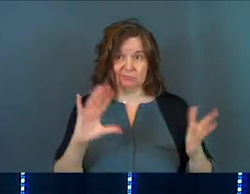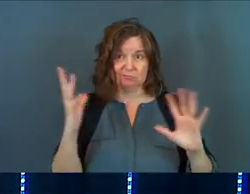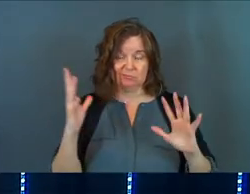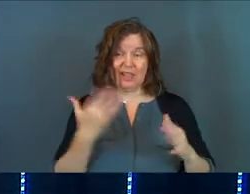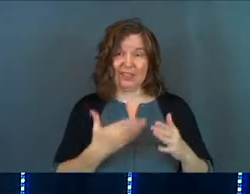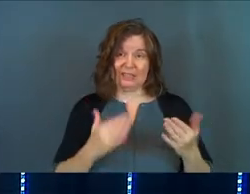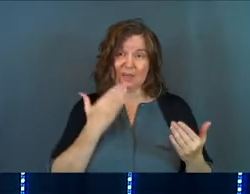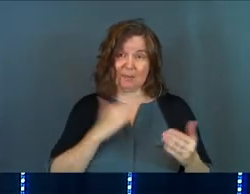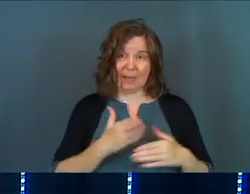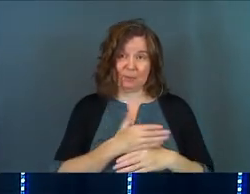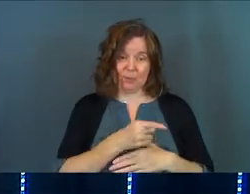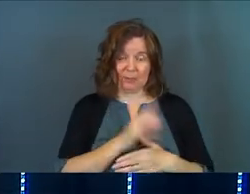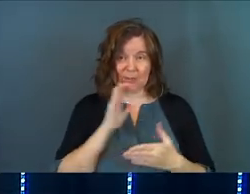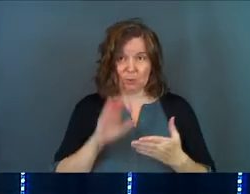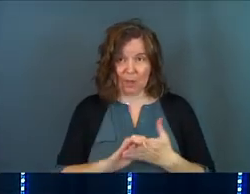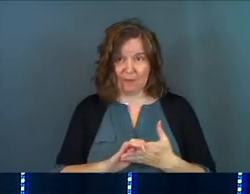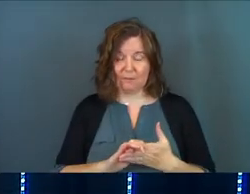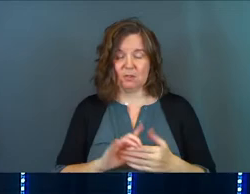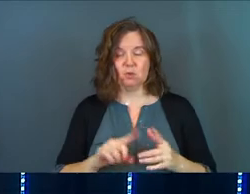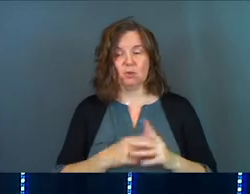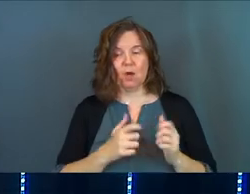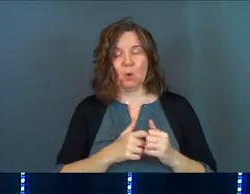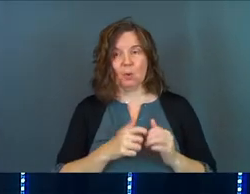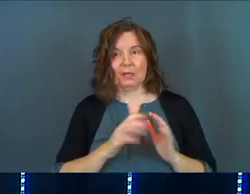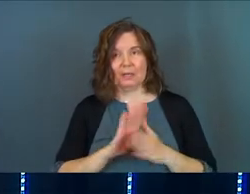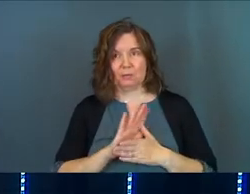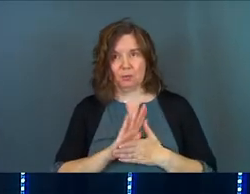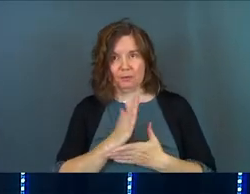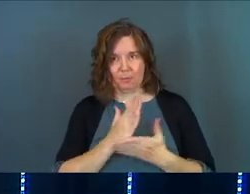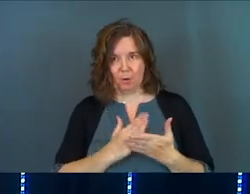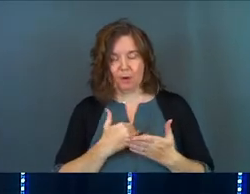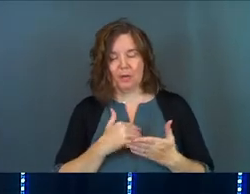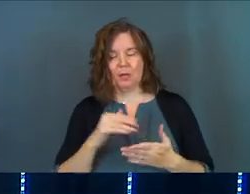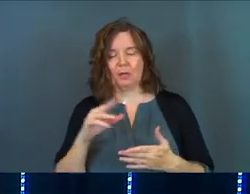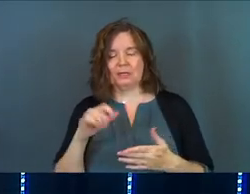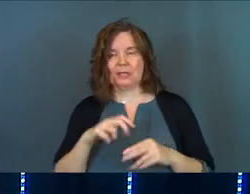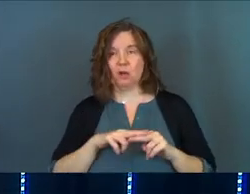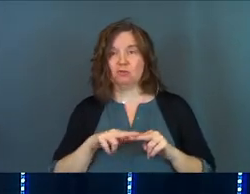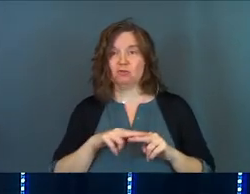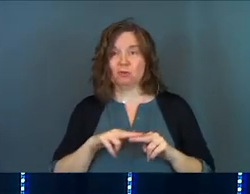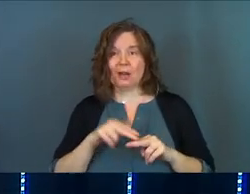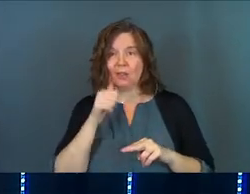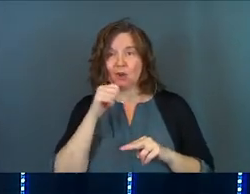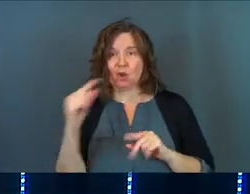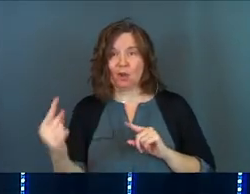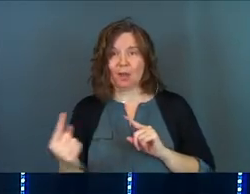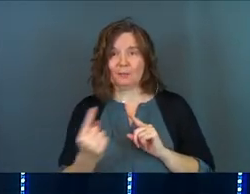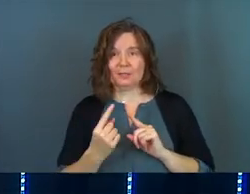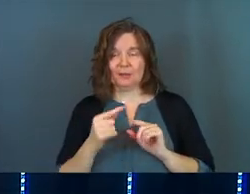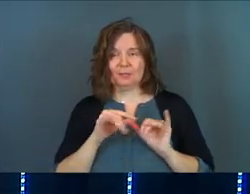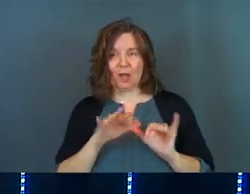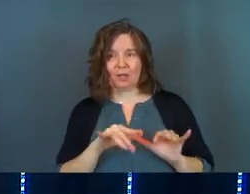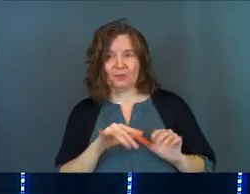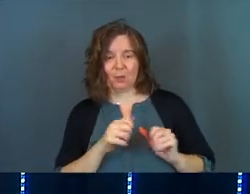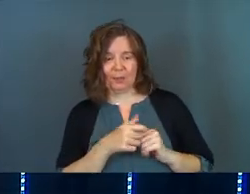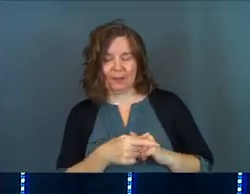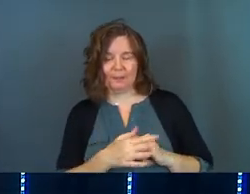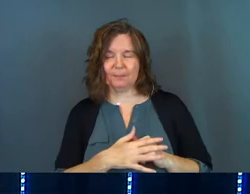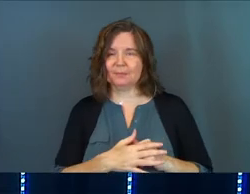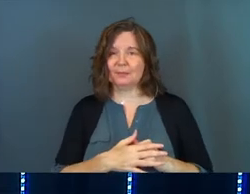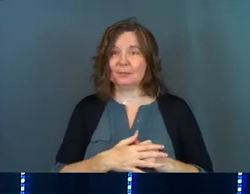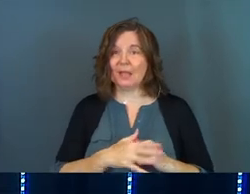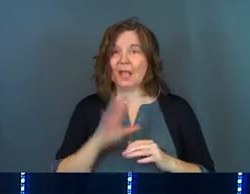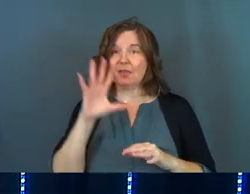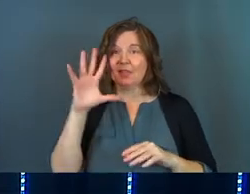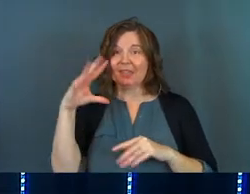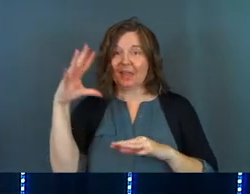And things are bad between him and his wife. And so you start with this scene, and it's Bruce Willis, and he's on a train, and this girl comes up and starts to flirt with Bruce Willis. And